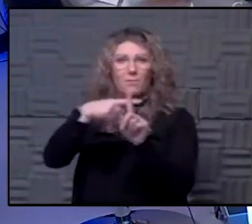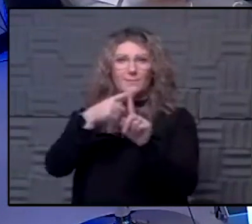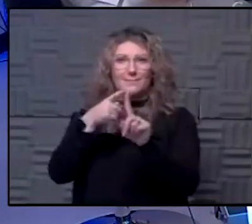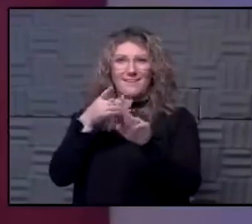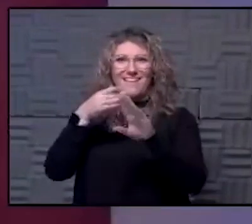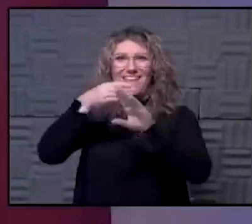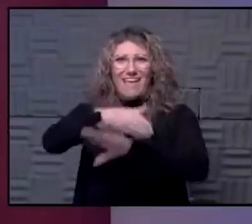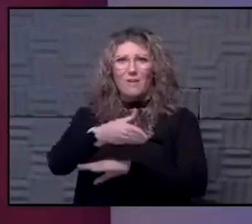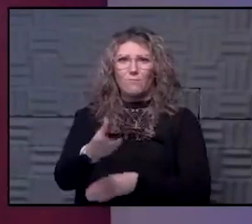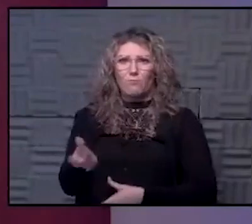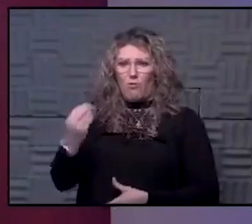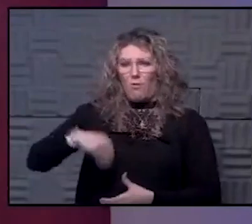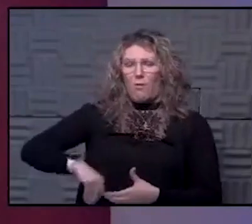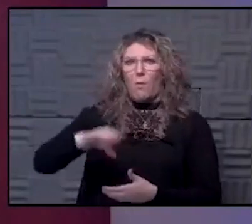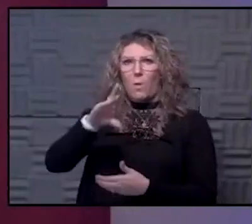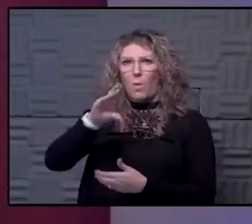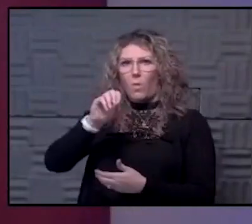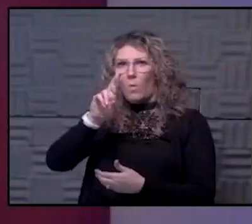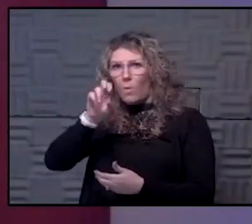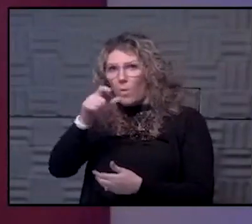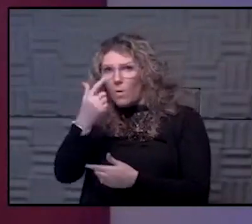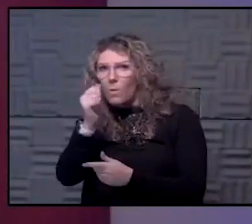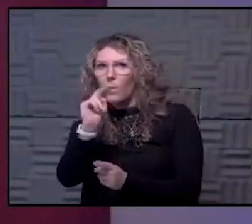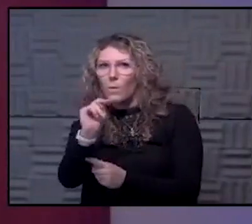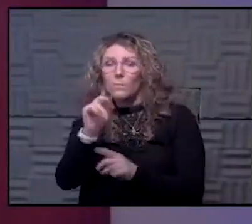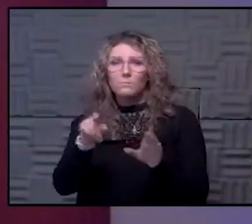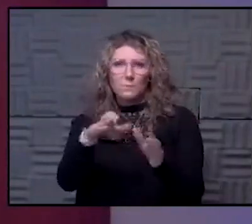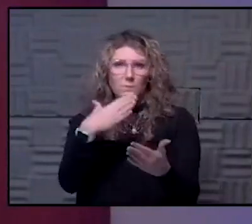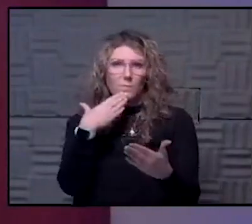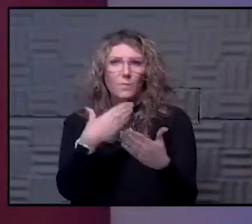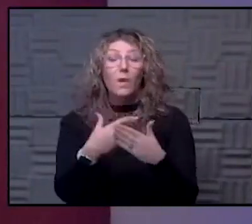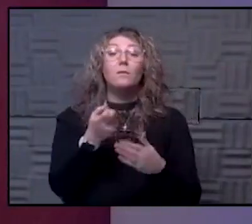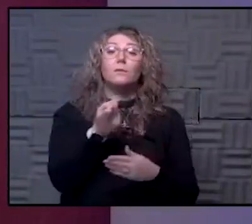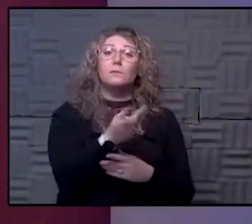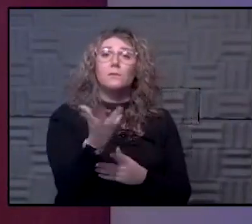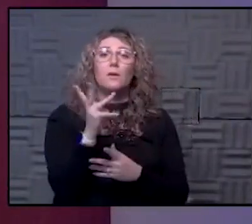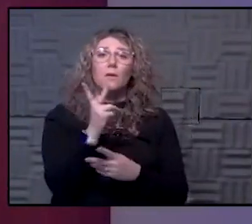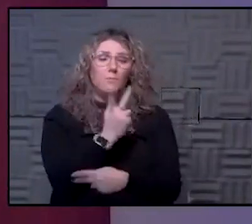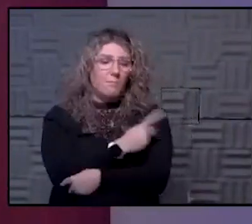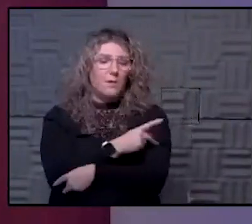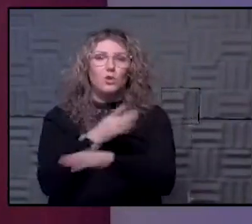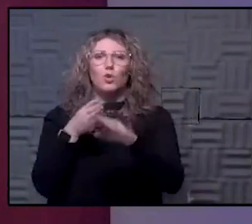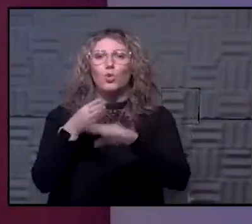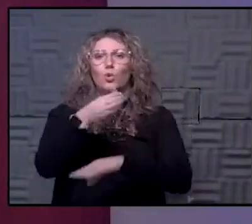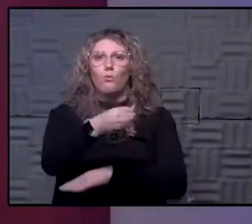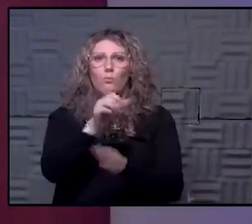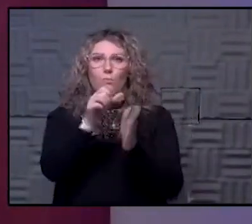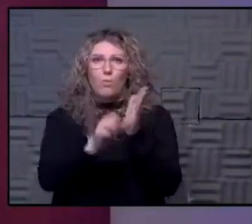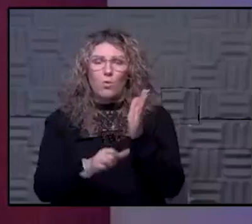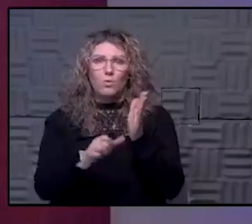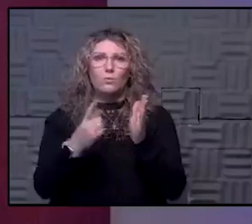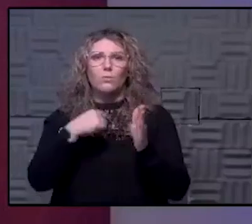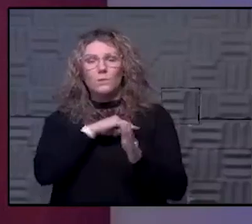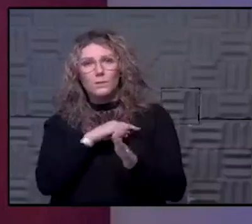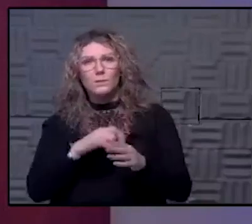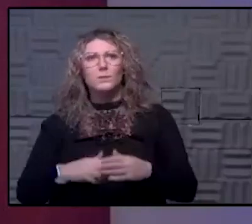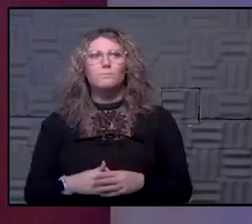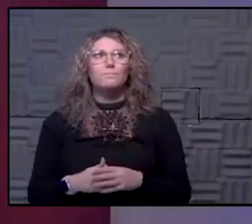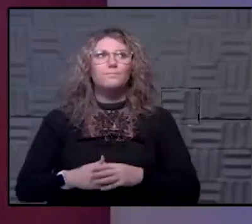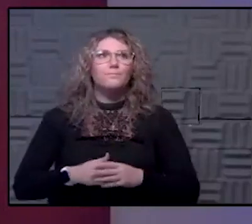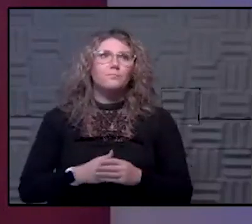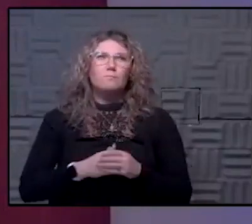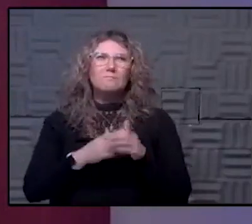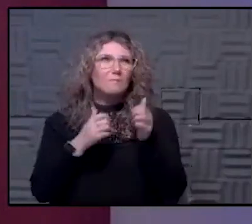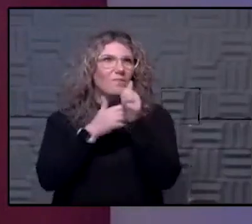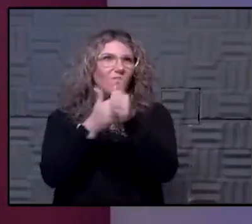the organ in. That person did well, and we've had some patients in the post-operative period. We follow